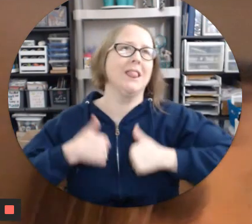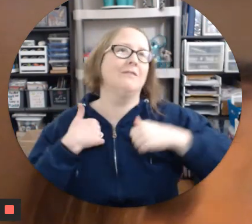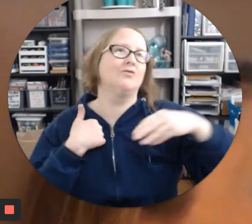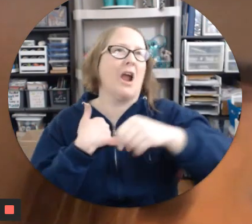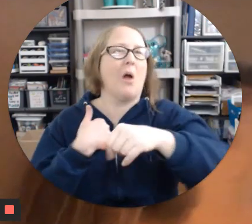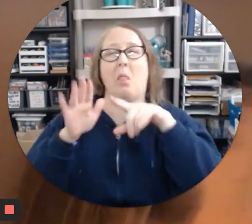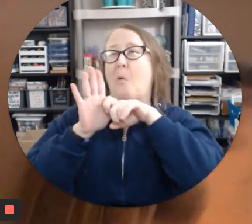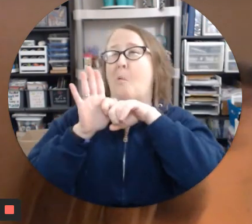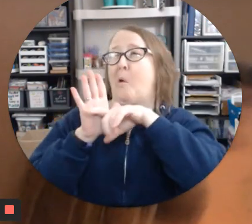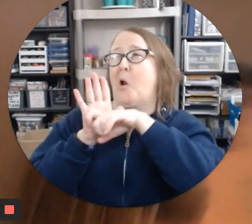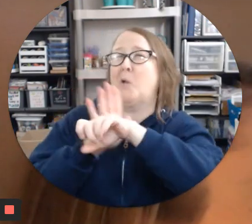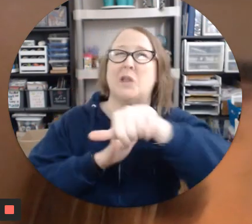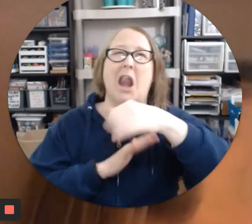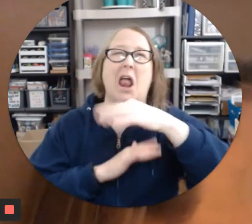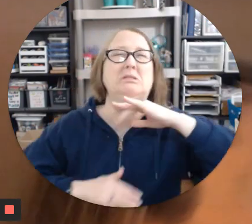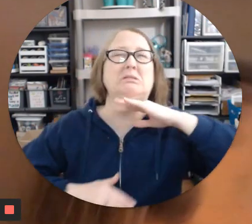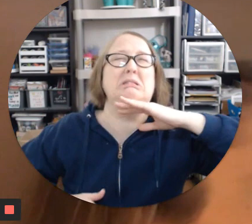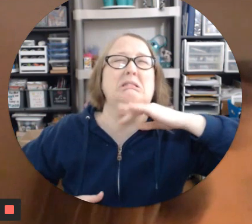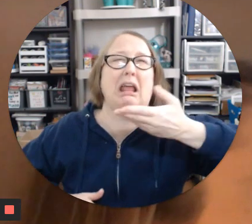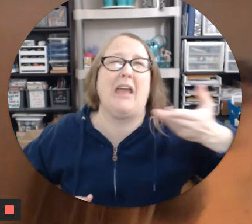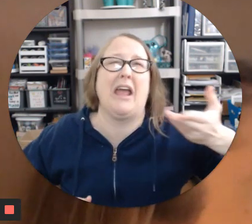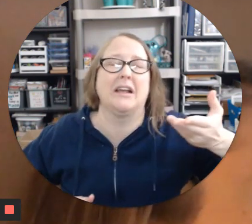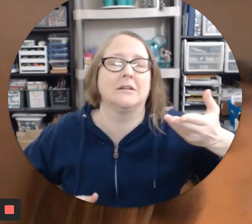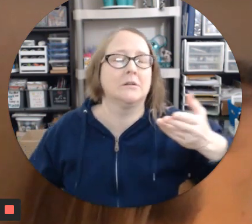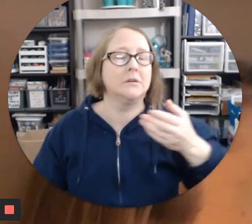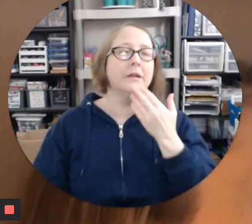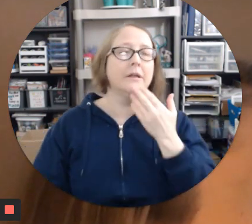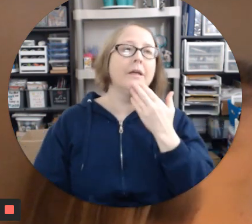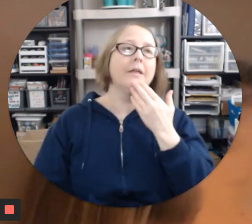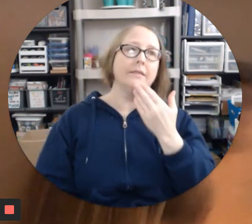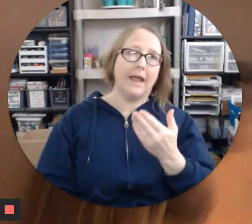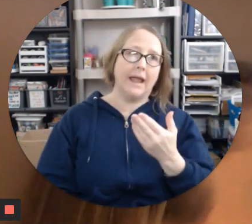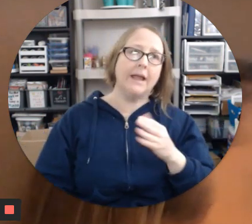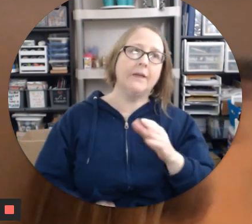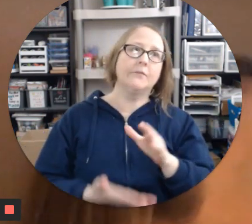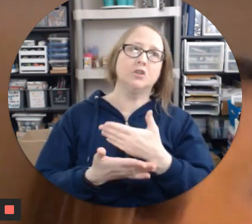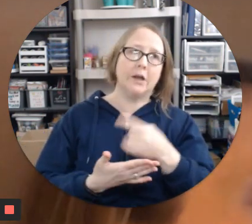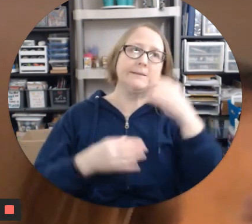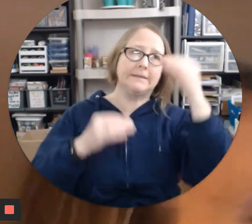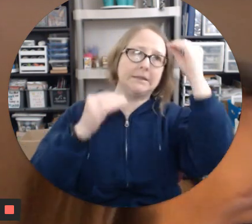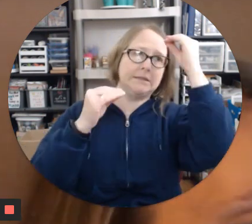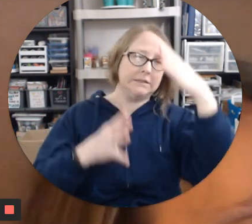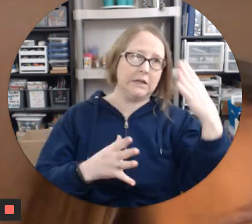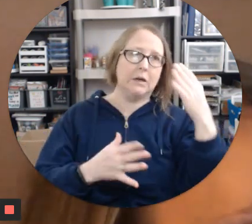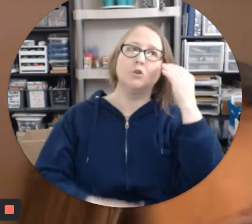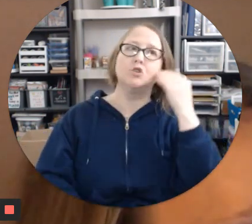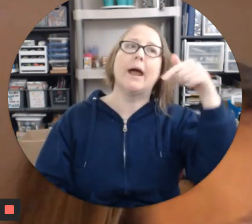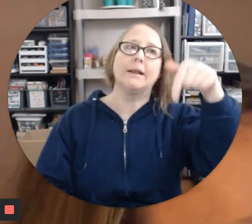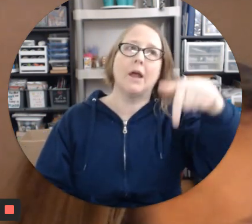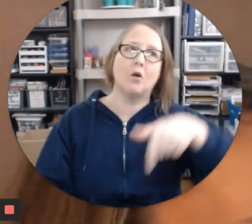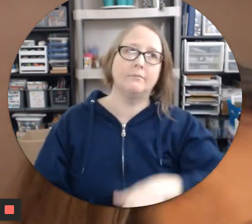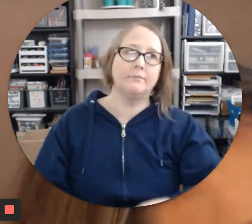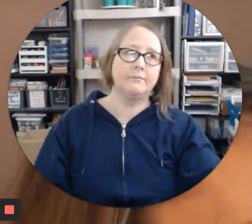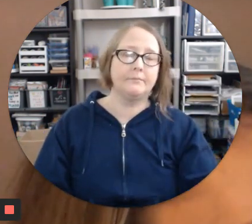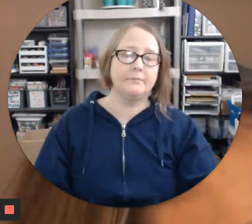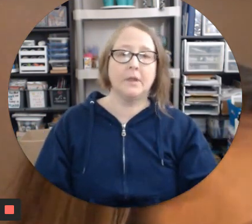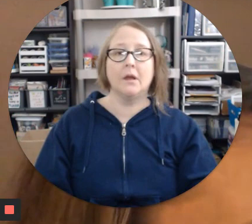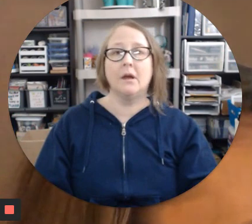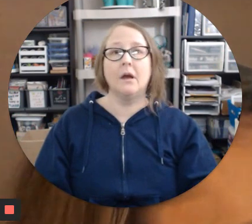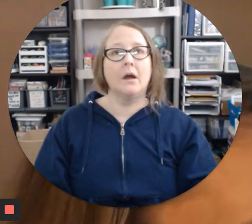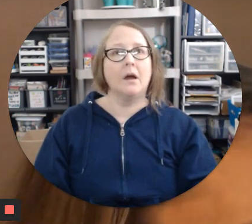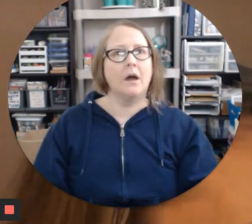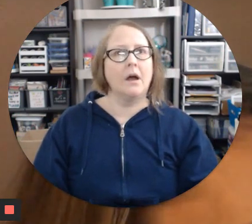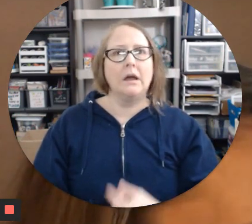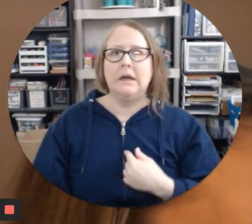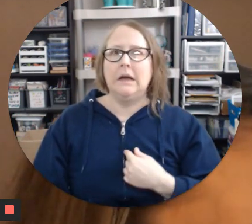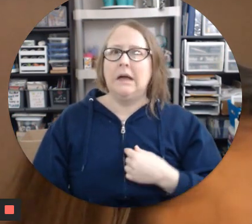worms and other dirty things. Thank you for sharing that with us, Victoria, said Mrs. Chud. Now put your head down. I just cannot